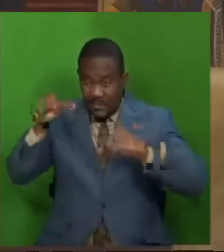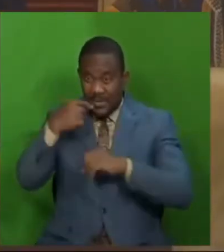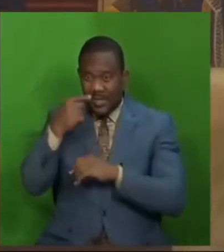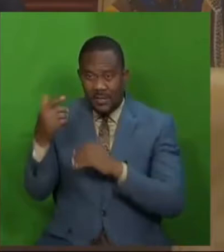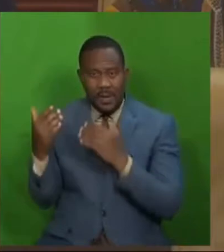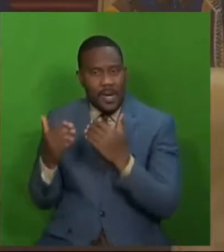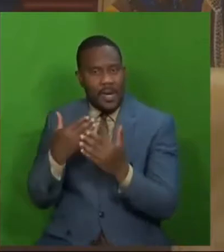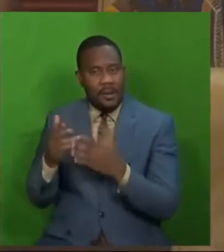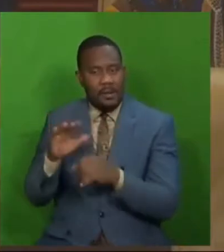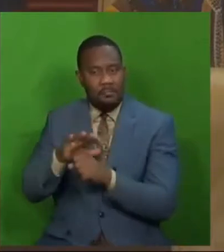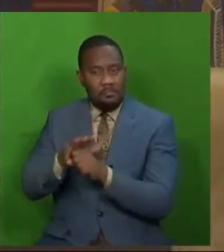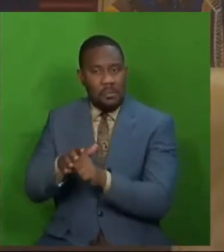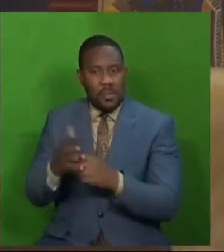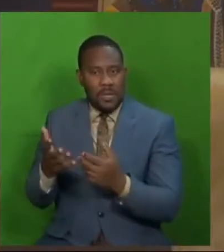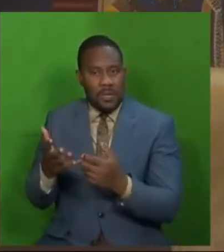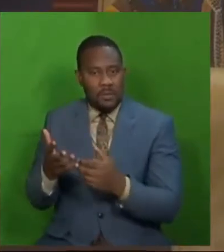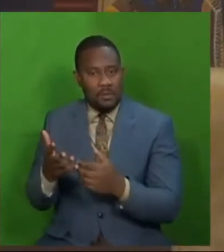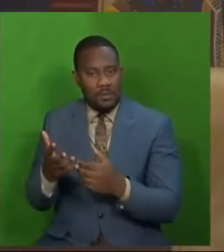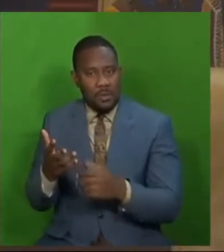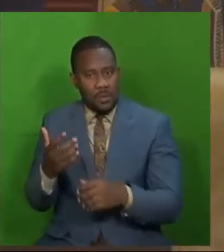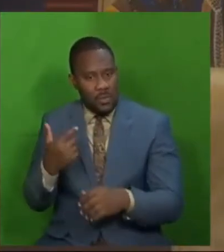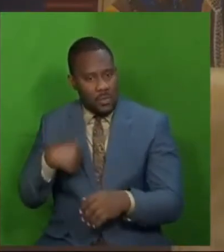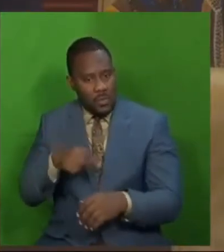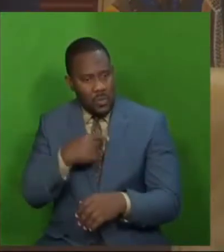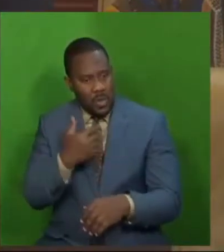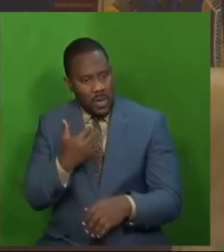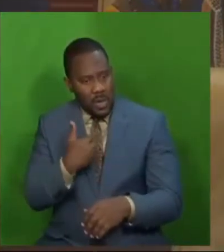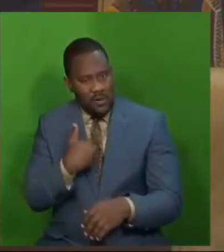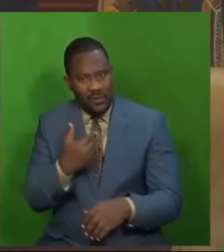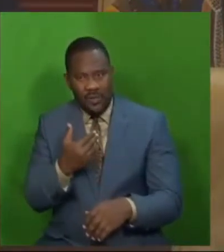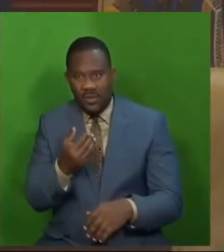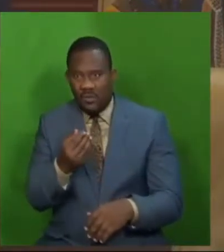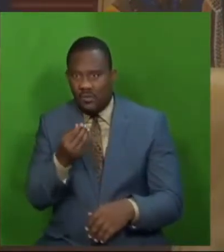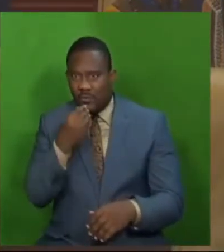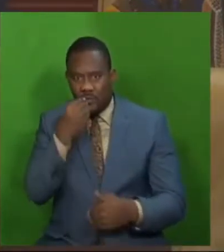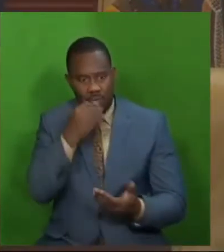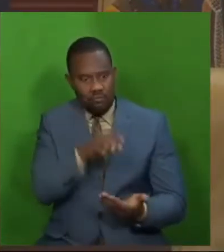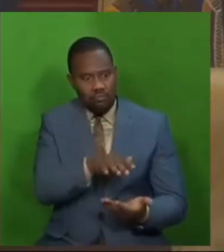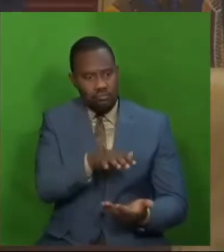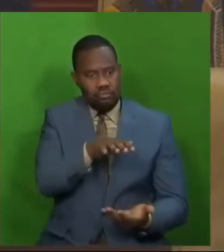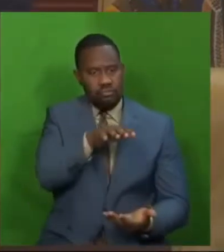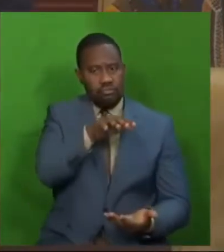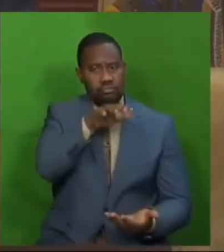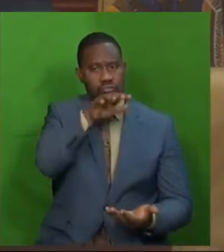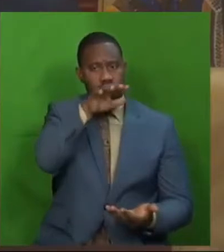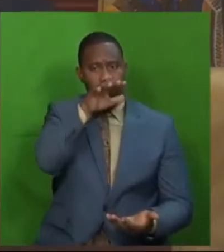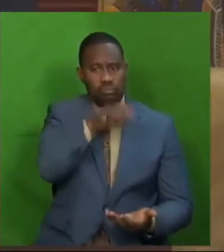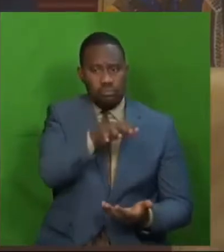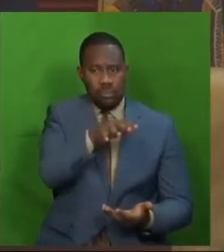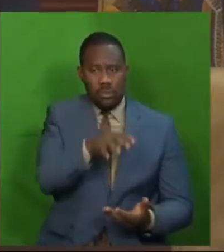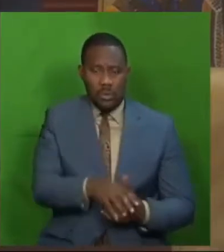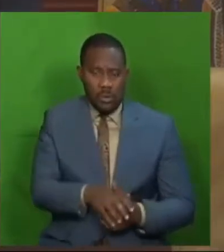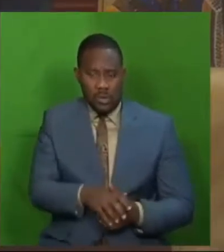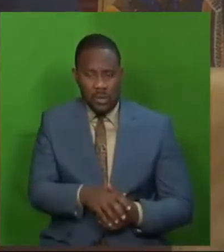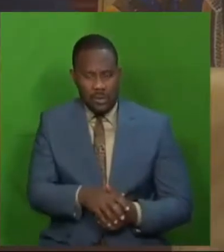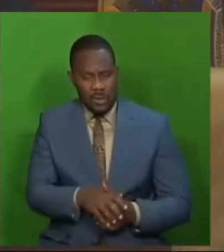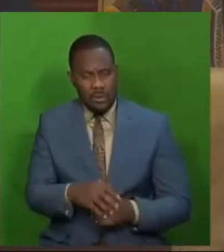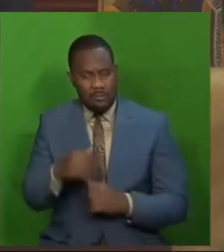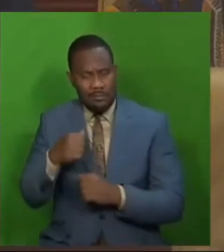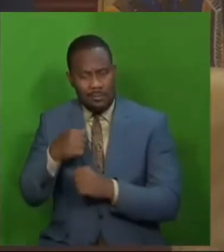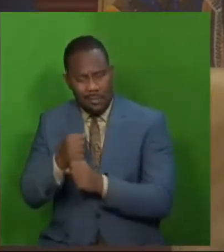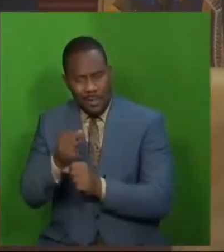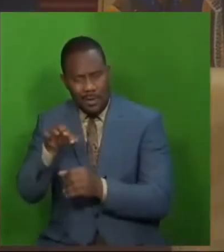Ghana did not run out of food. And that we produce locally and